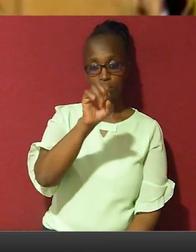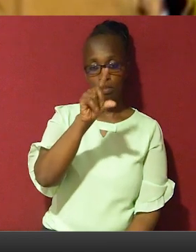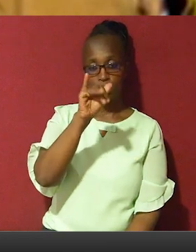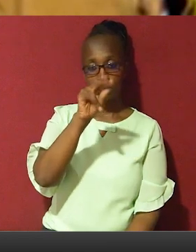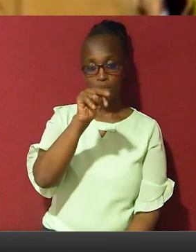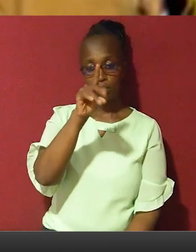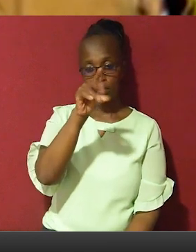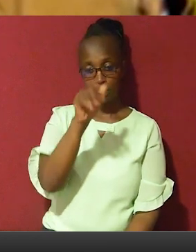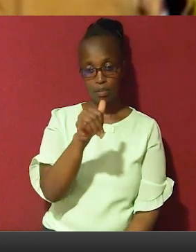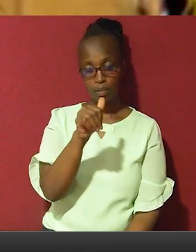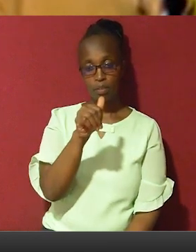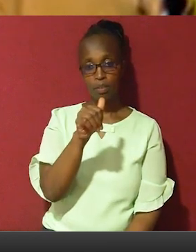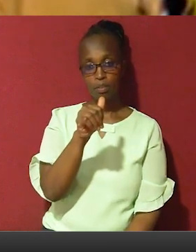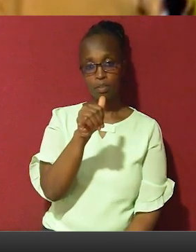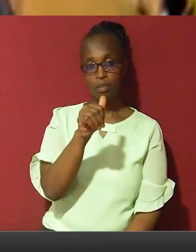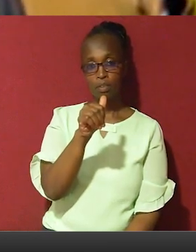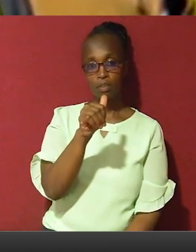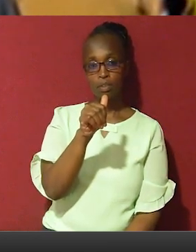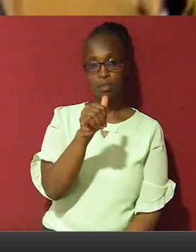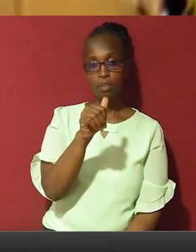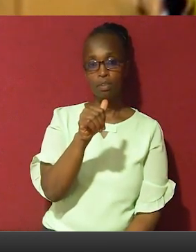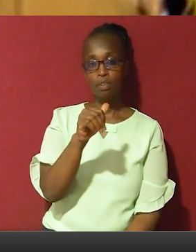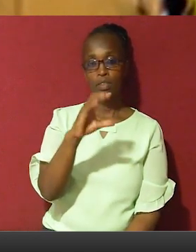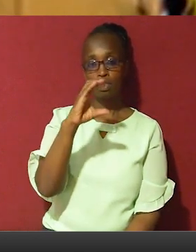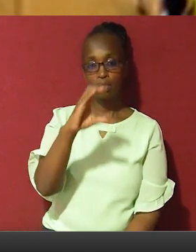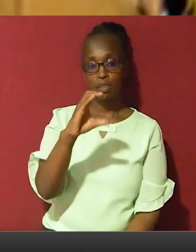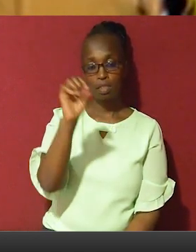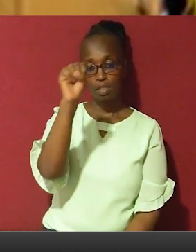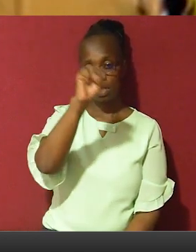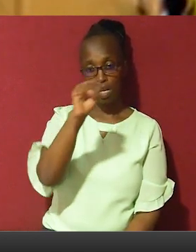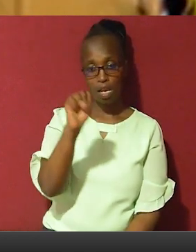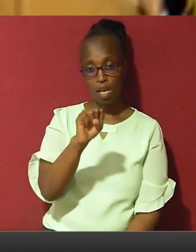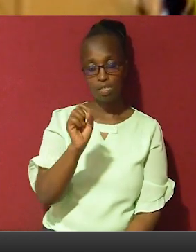Honorable Roslinda Soipan Tuya, EGH,